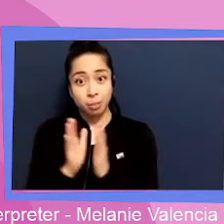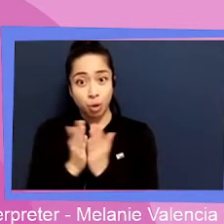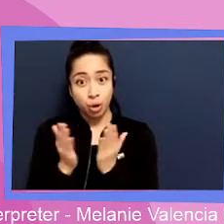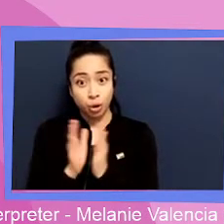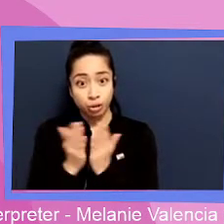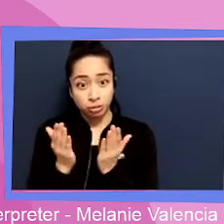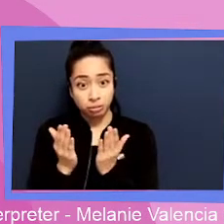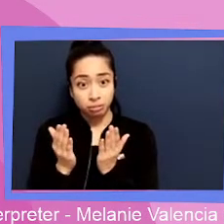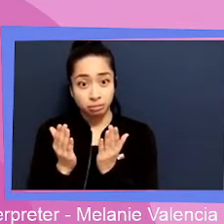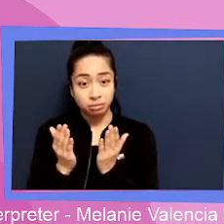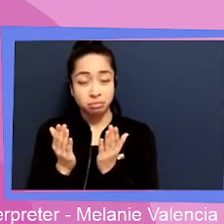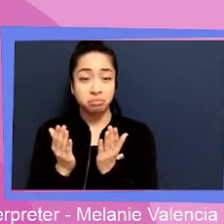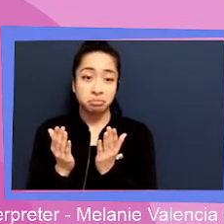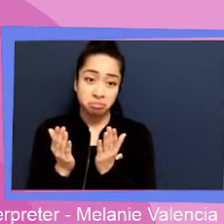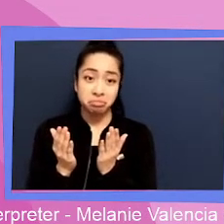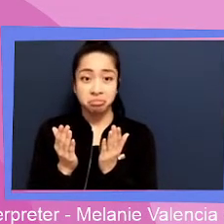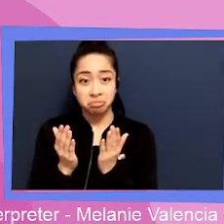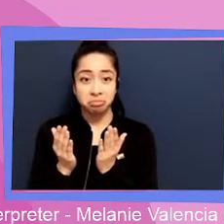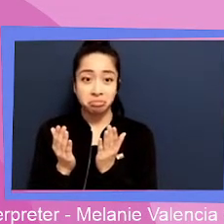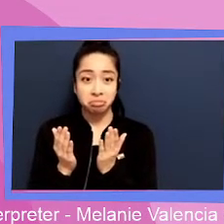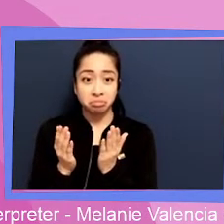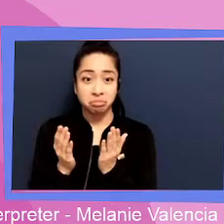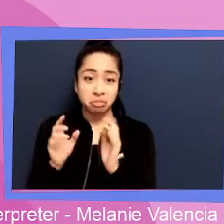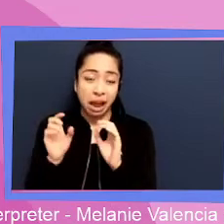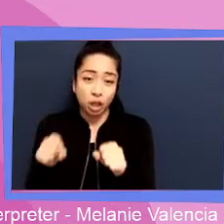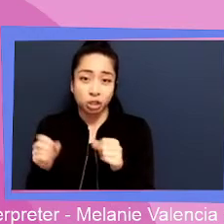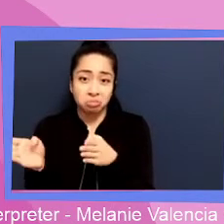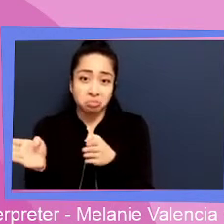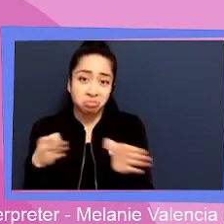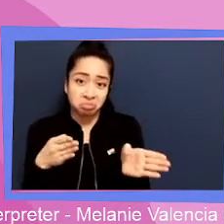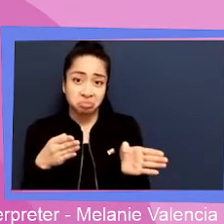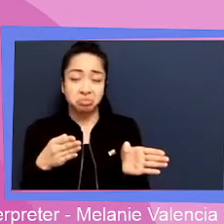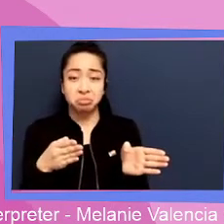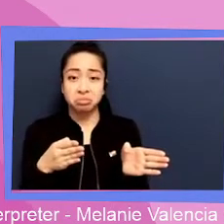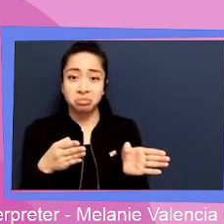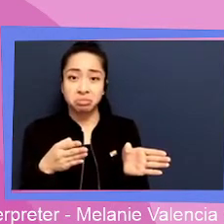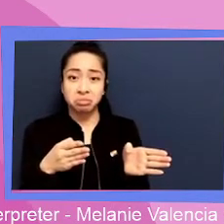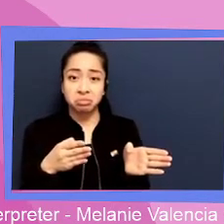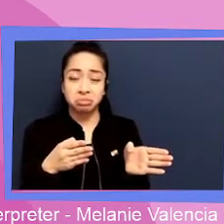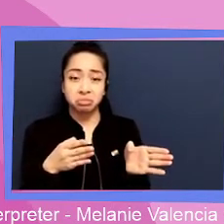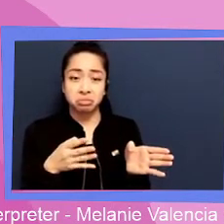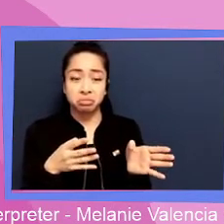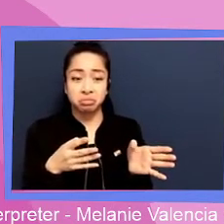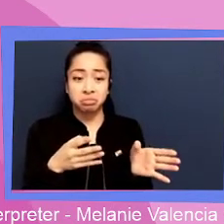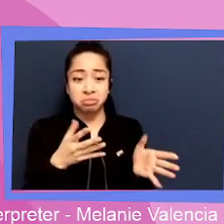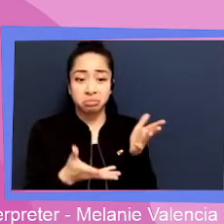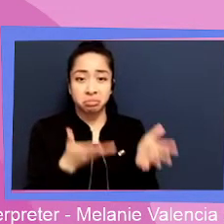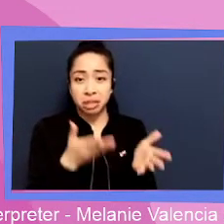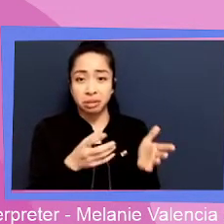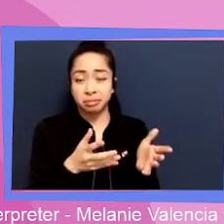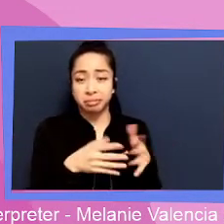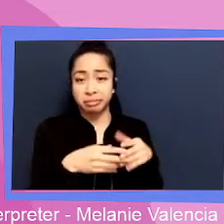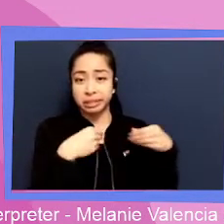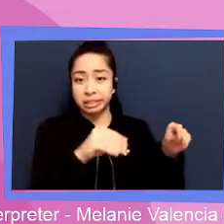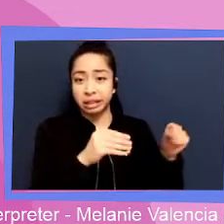US market, I could have switched that to Seattle. And for the